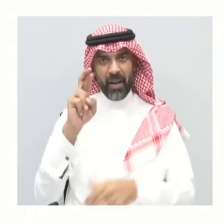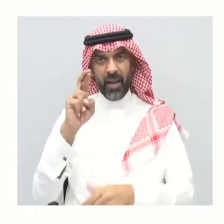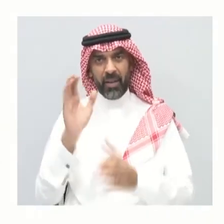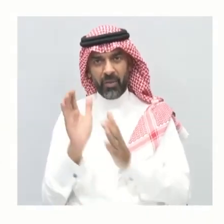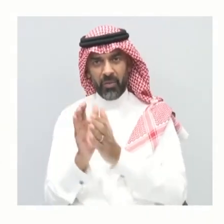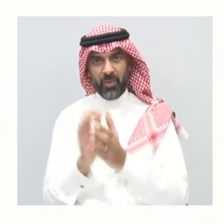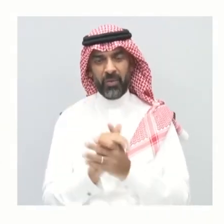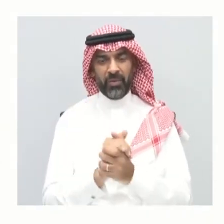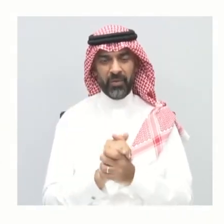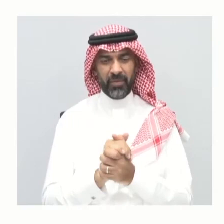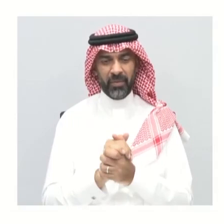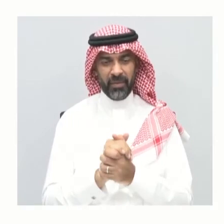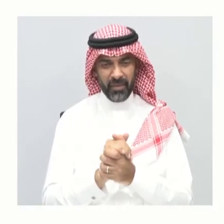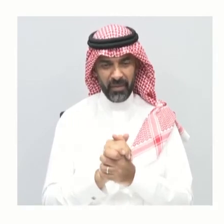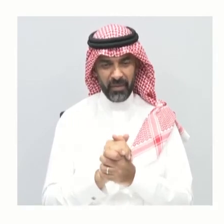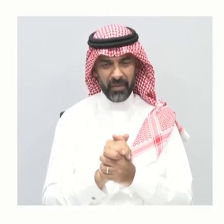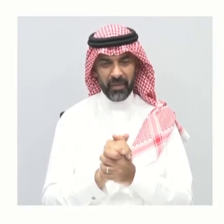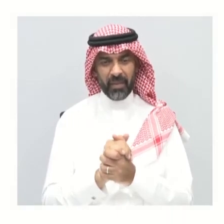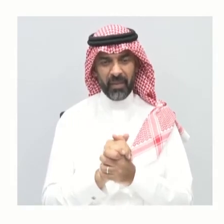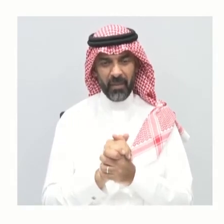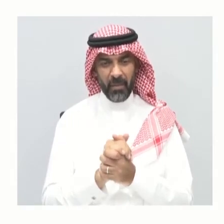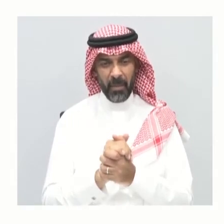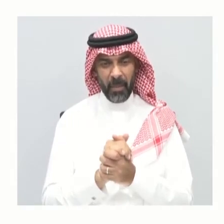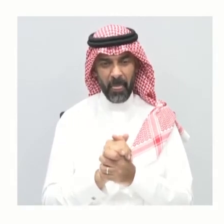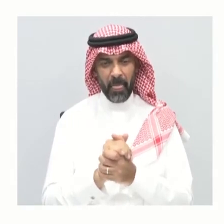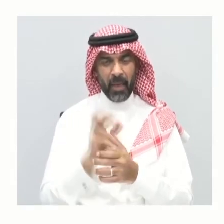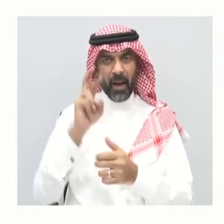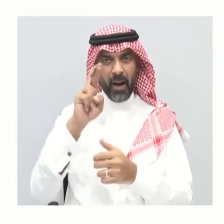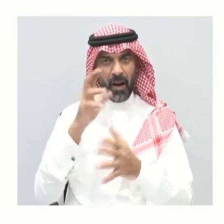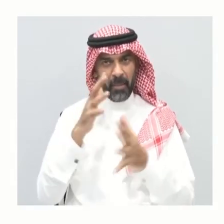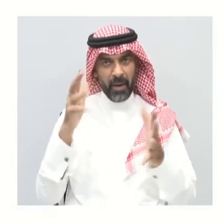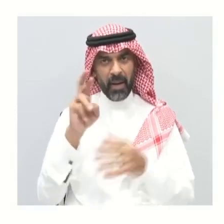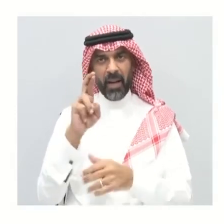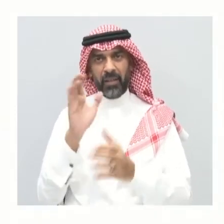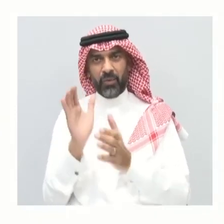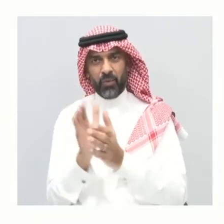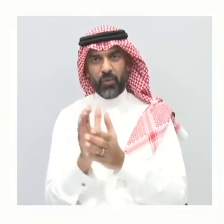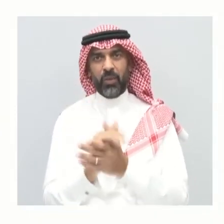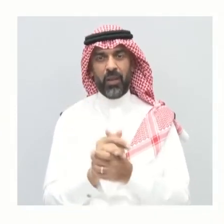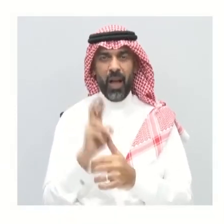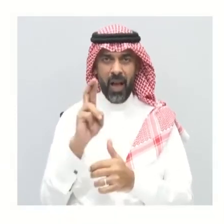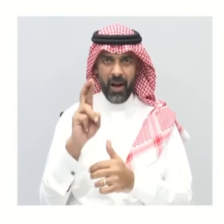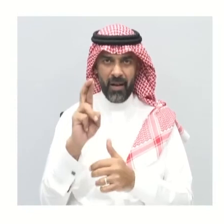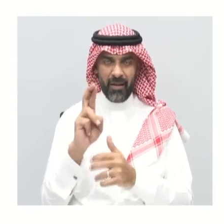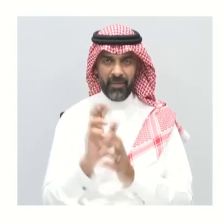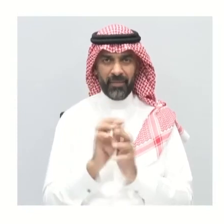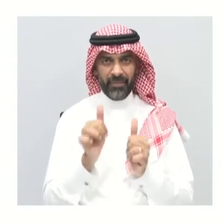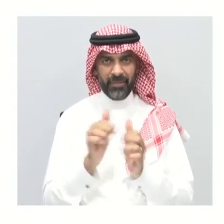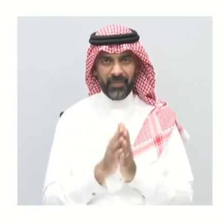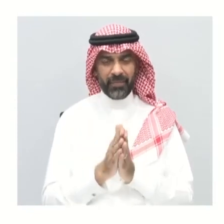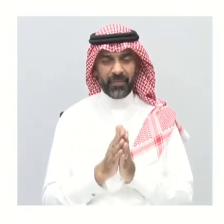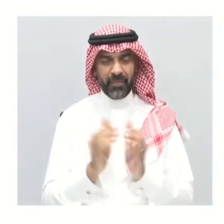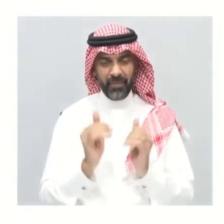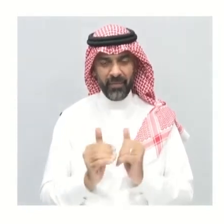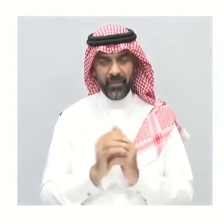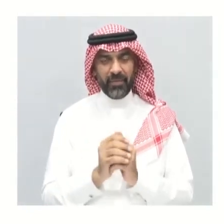r, uppercase, lowercase, uppercase, lowercase. Excellent.